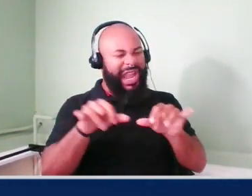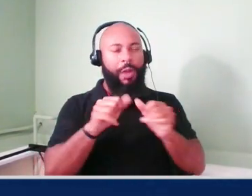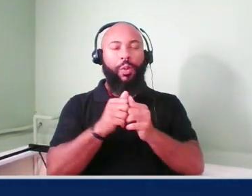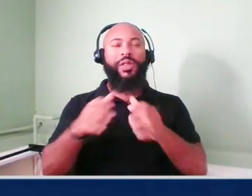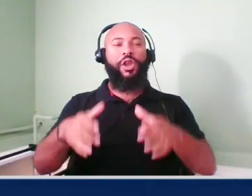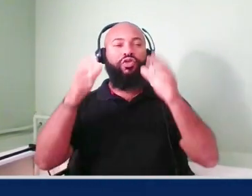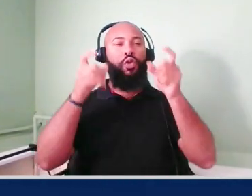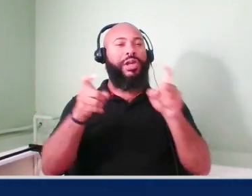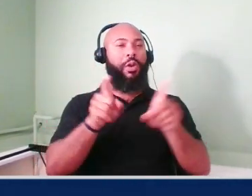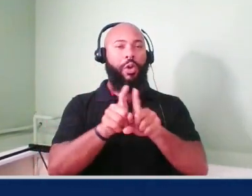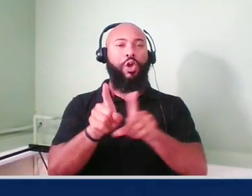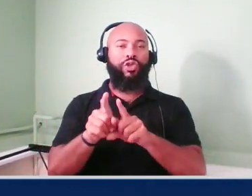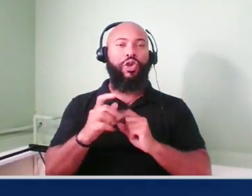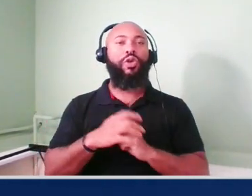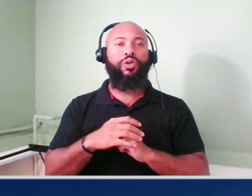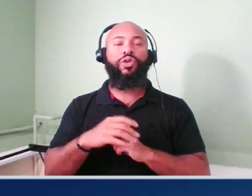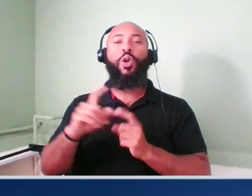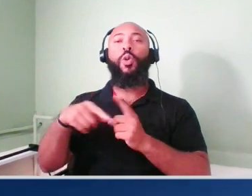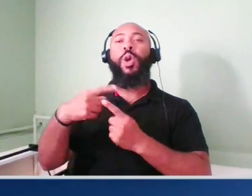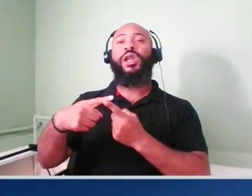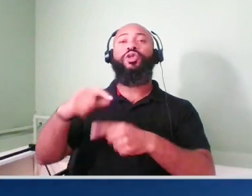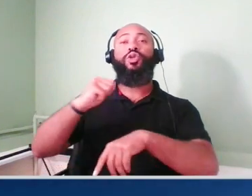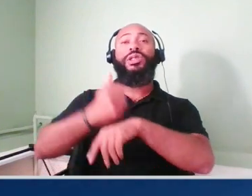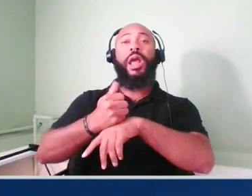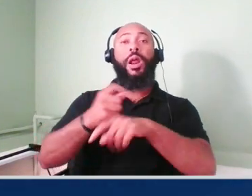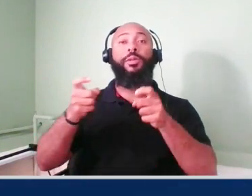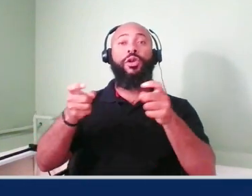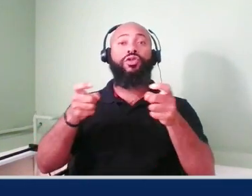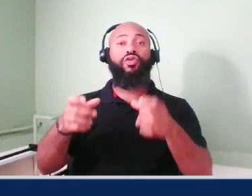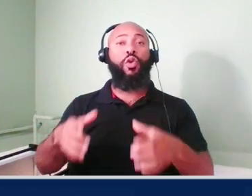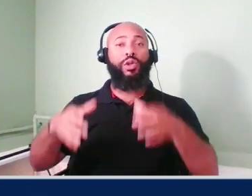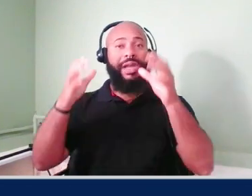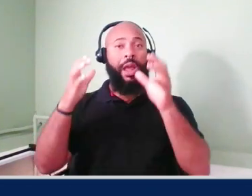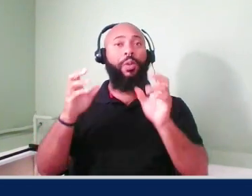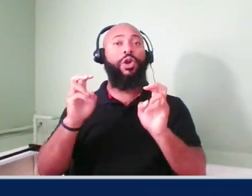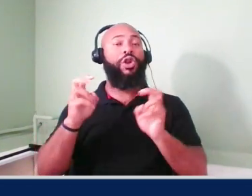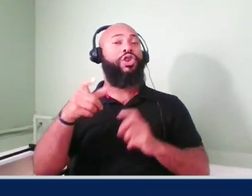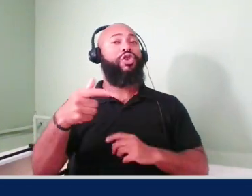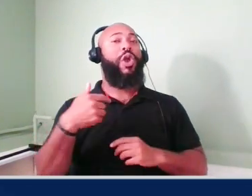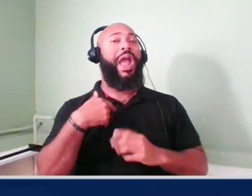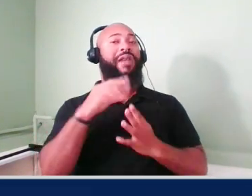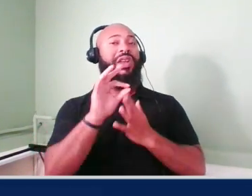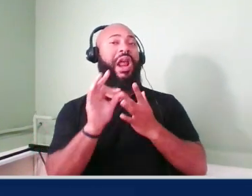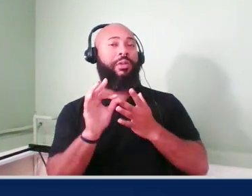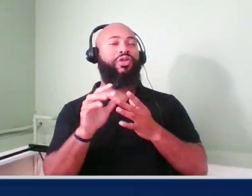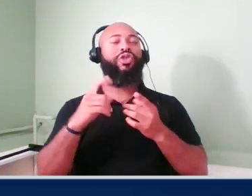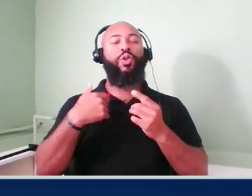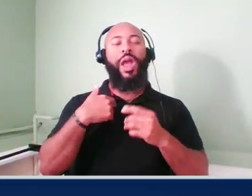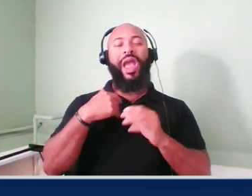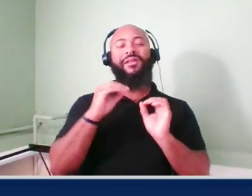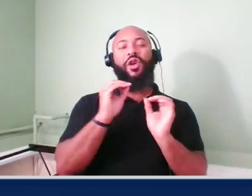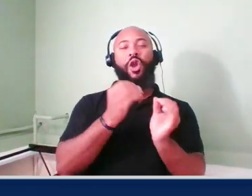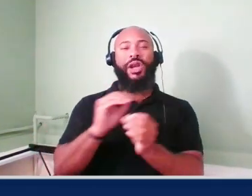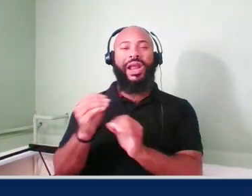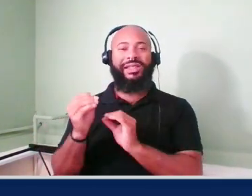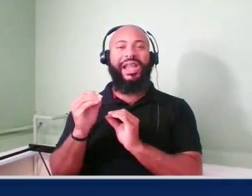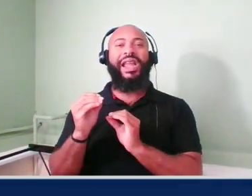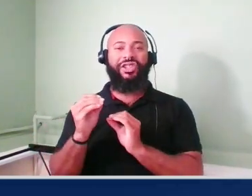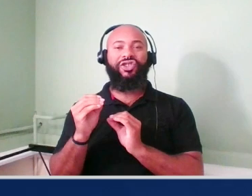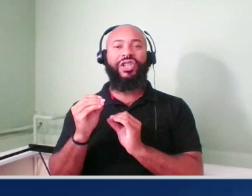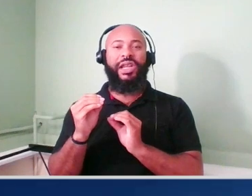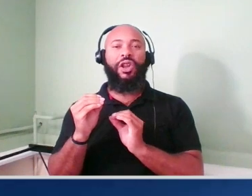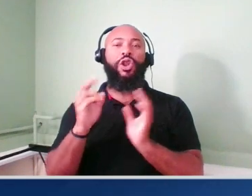So once, when you set up Control Tower, you do get an option to have organizational CloudTrail logging set up,